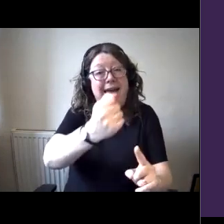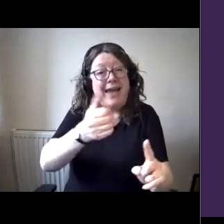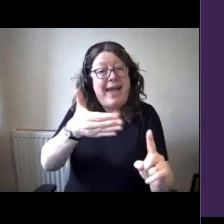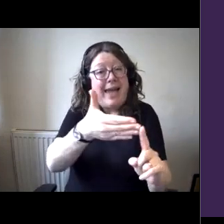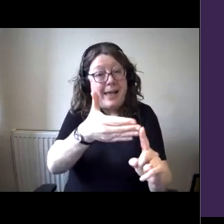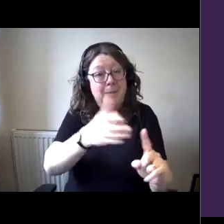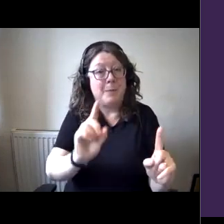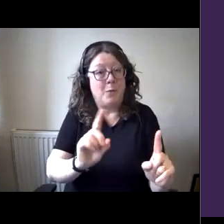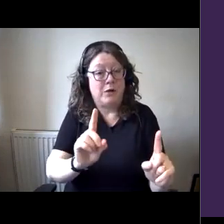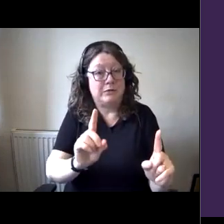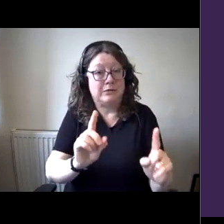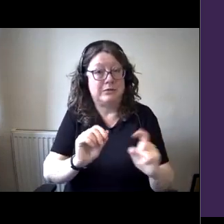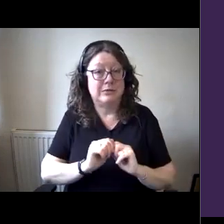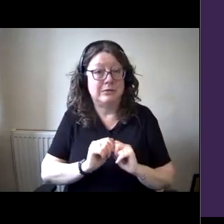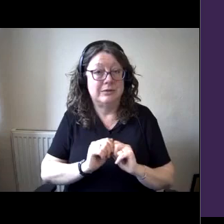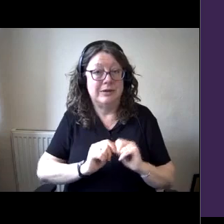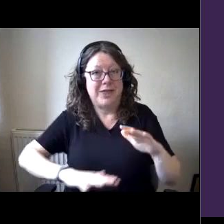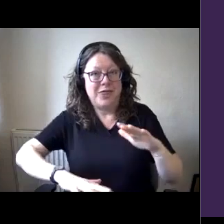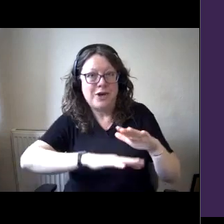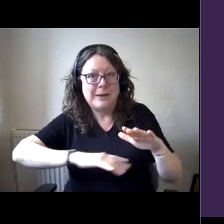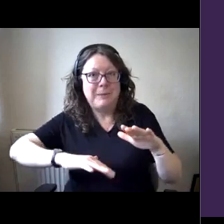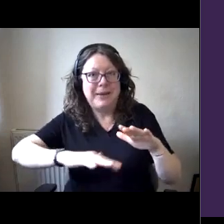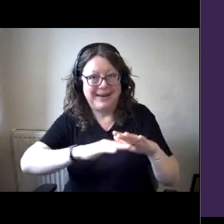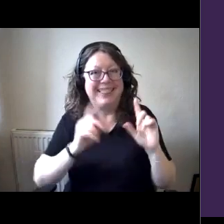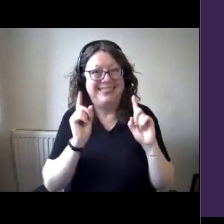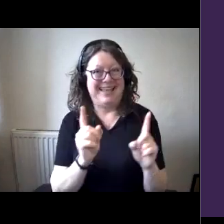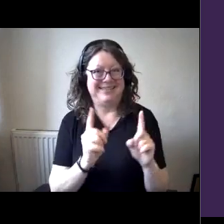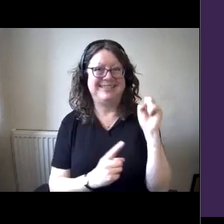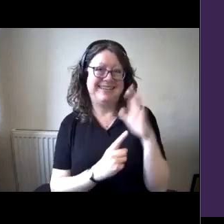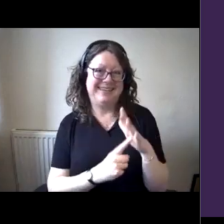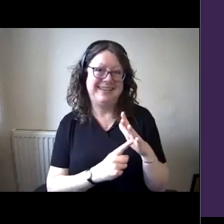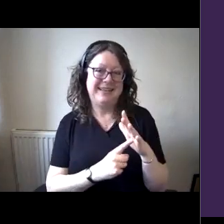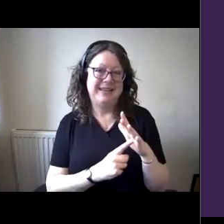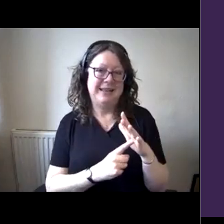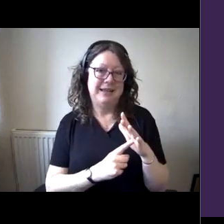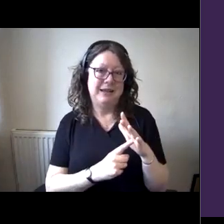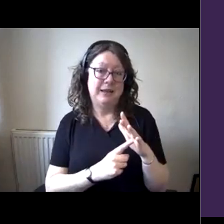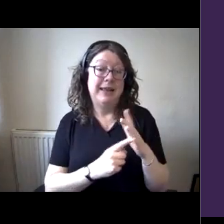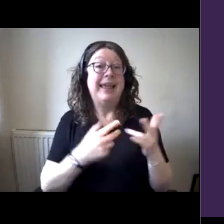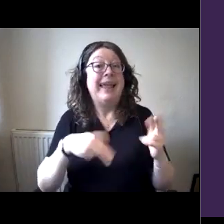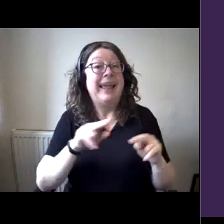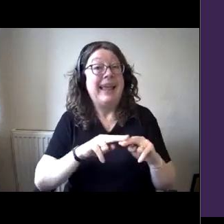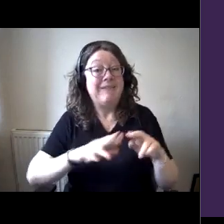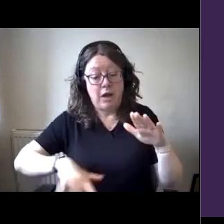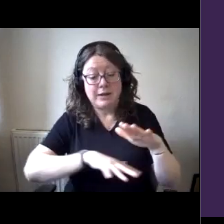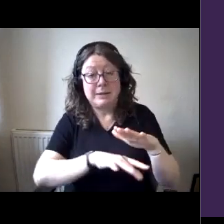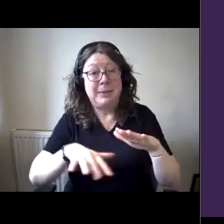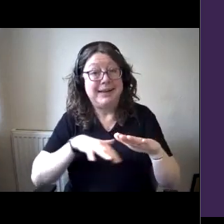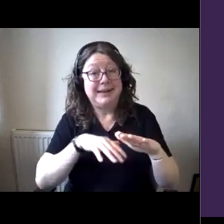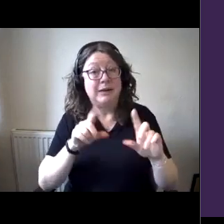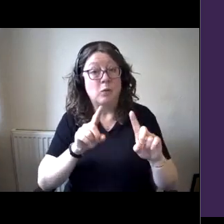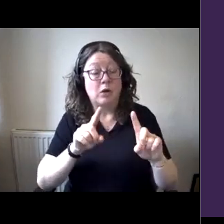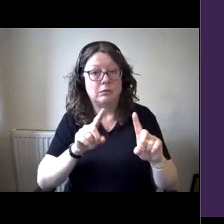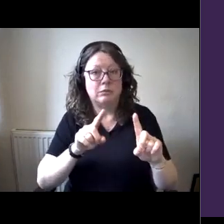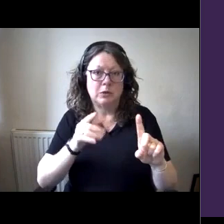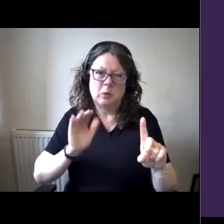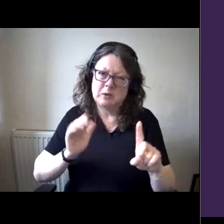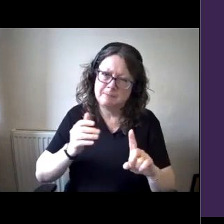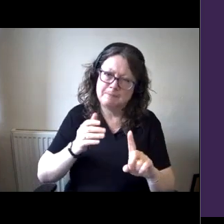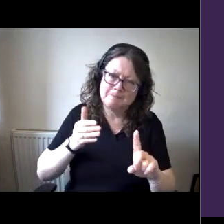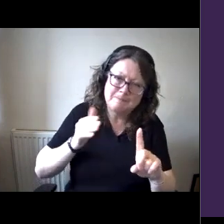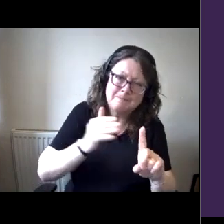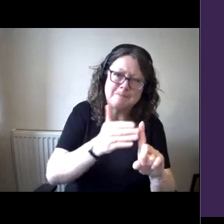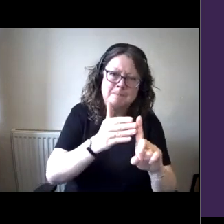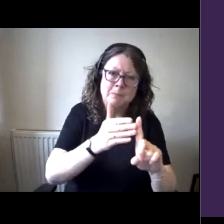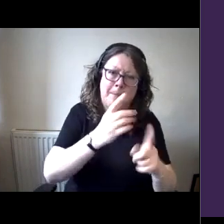What underpins it? Is it that neurotypical is the norm? What am I teaching this young person in this interaction with